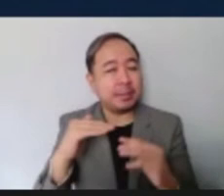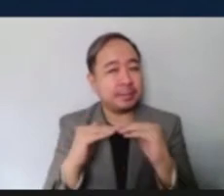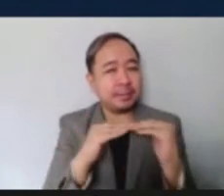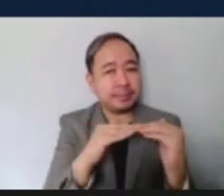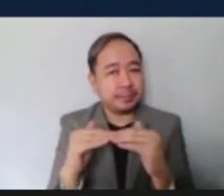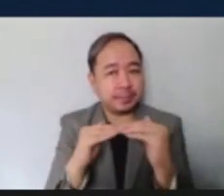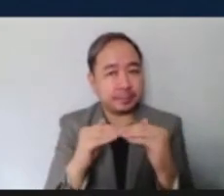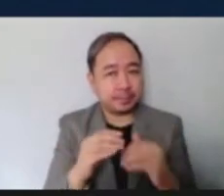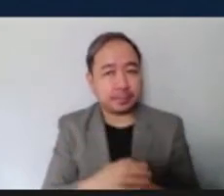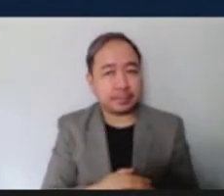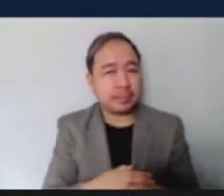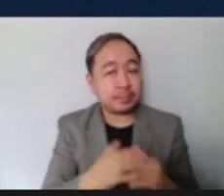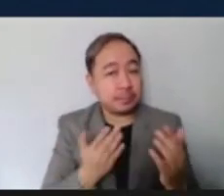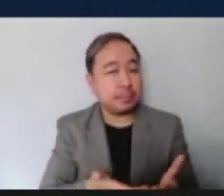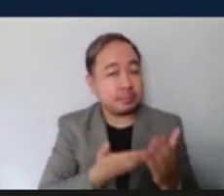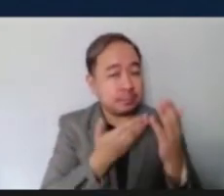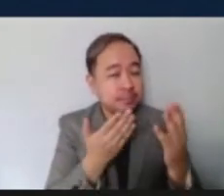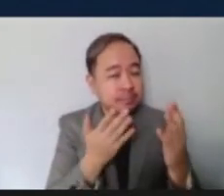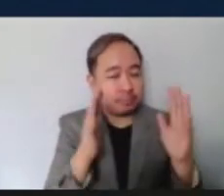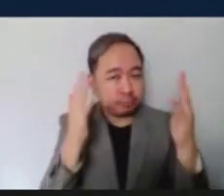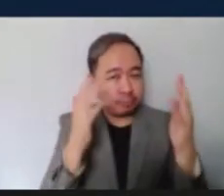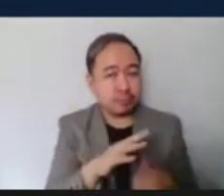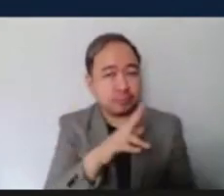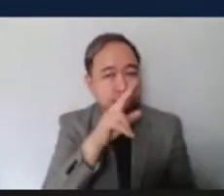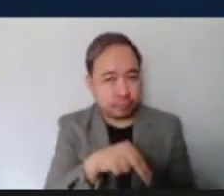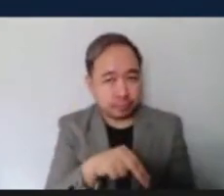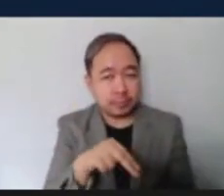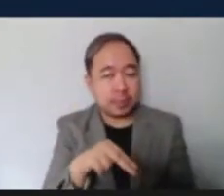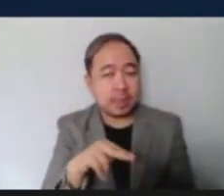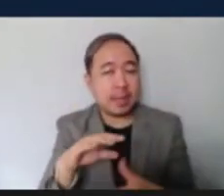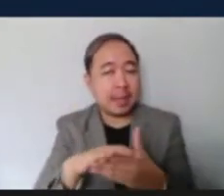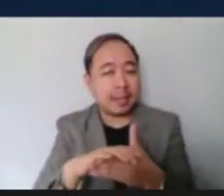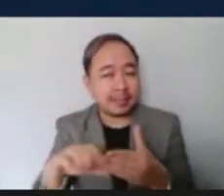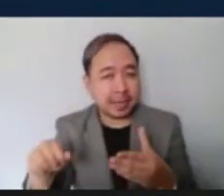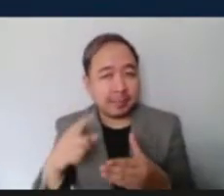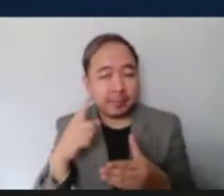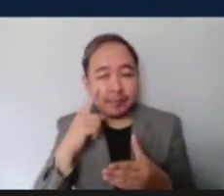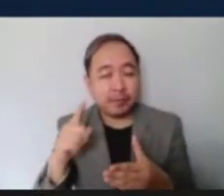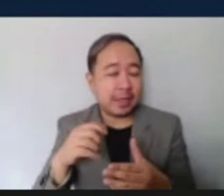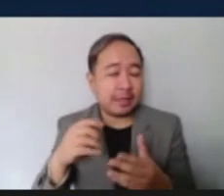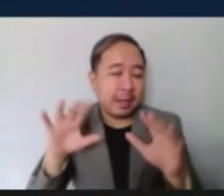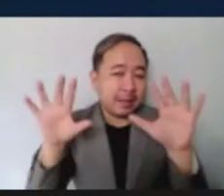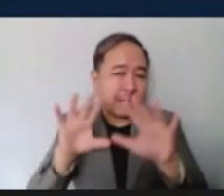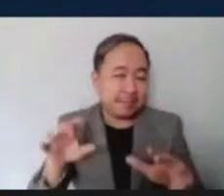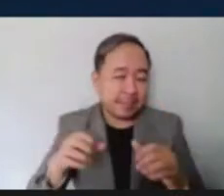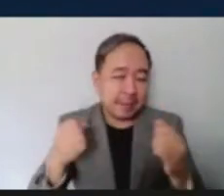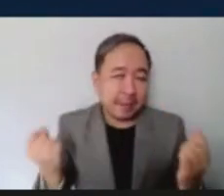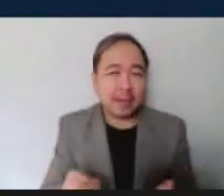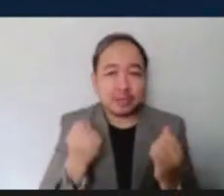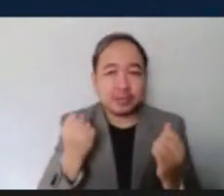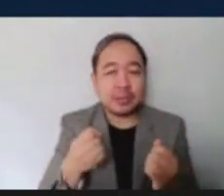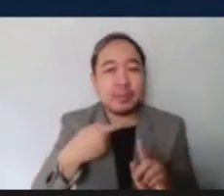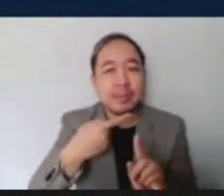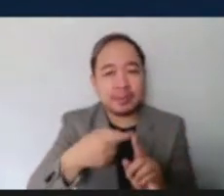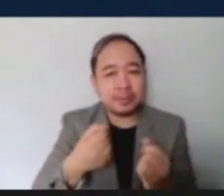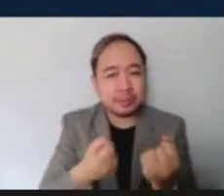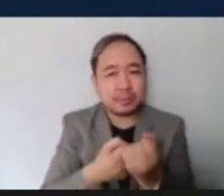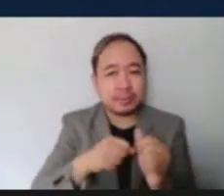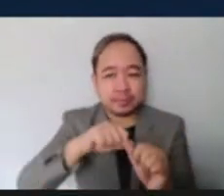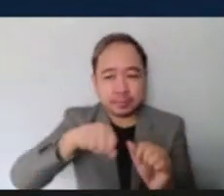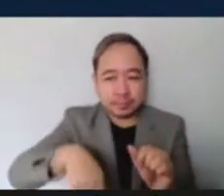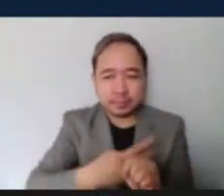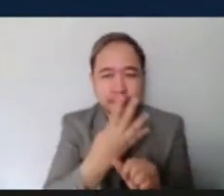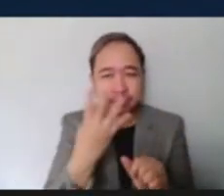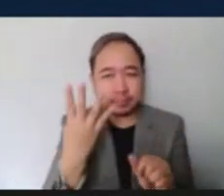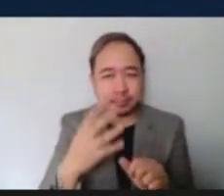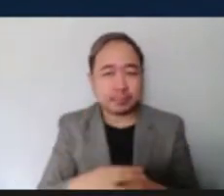commend the UN s-cap and the committee for its commitment to climate action and achieving the 2030 agenda for sustainable development we need